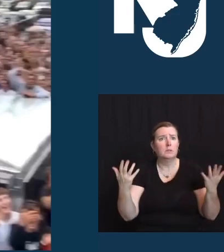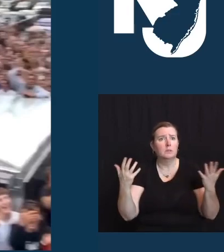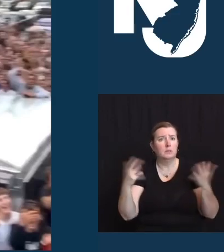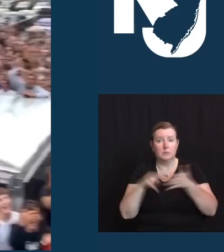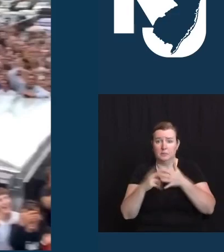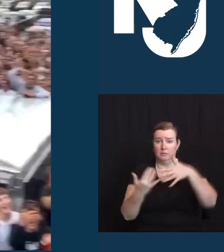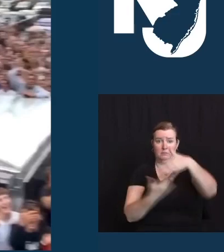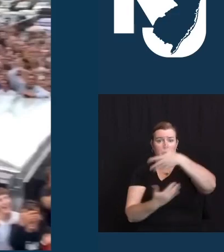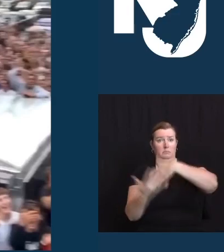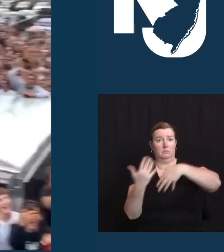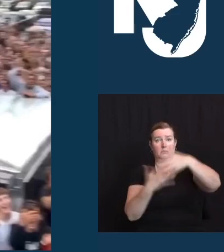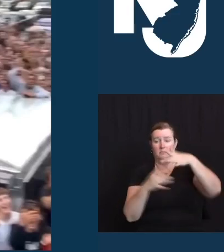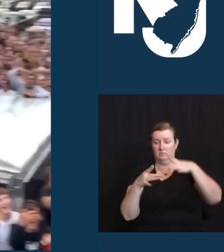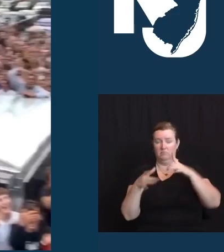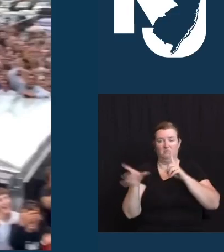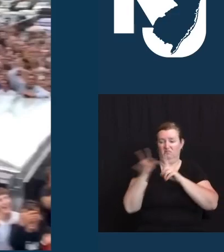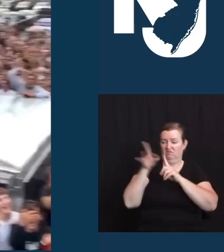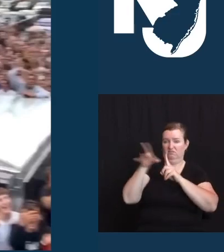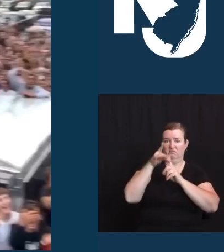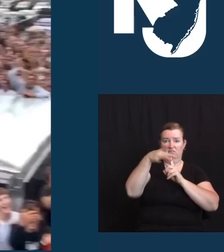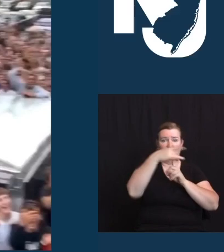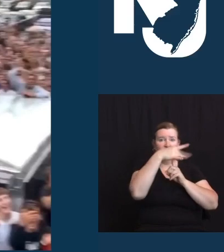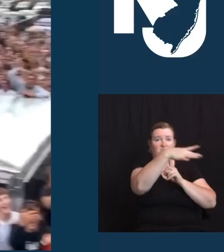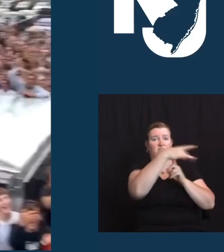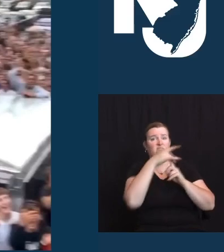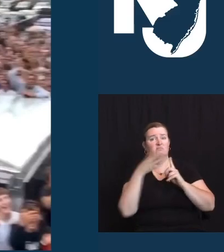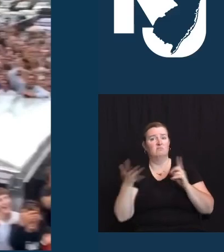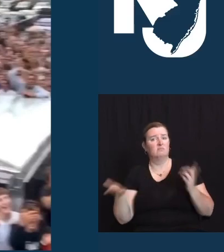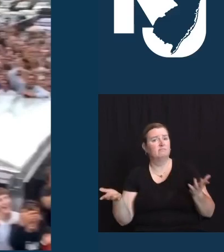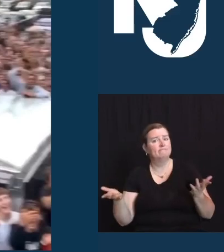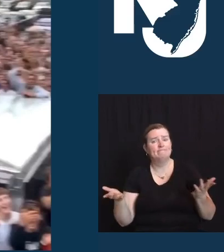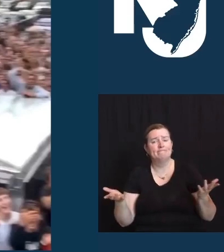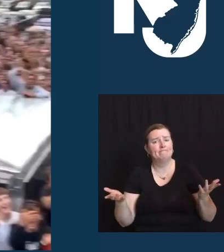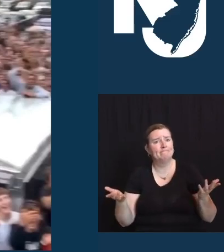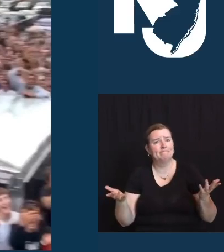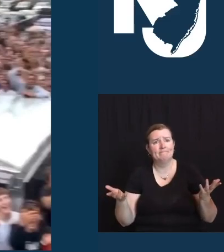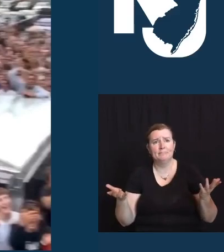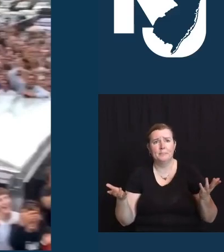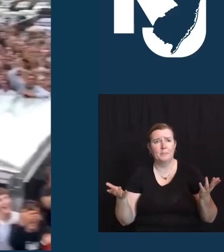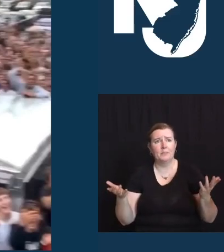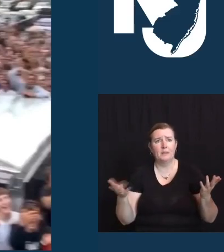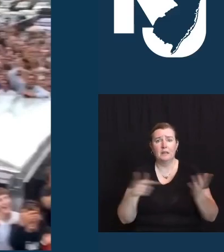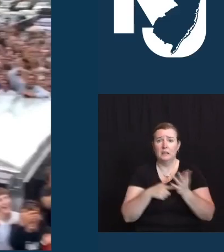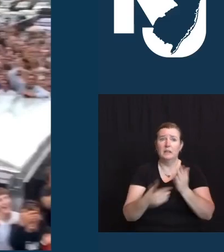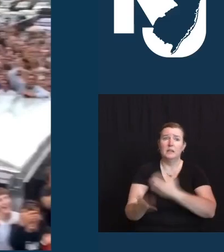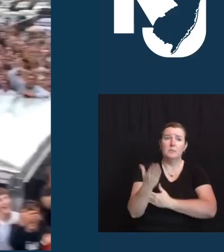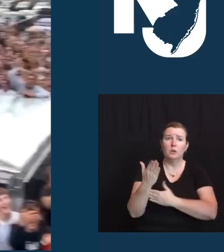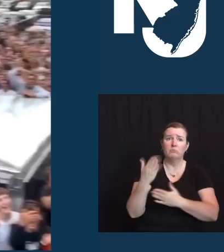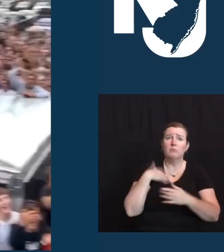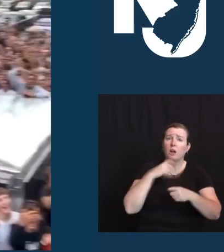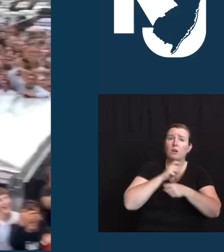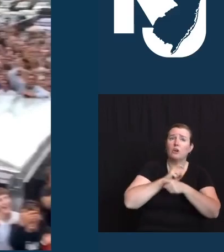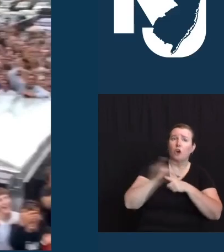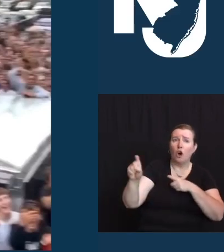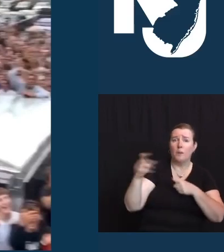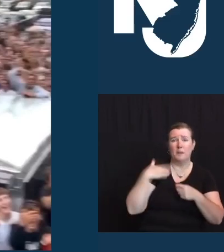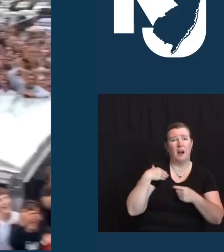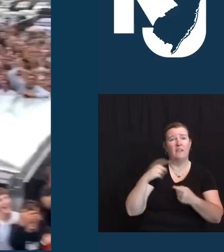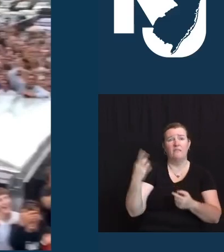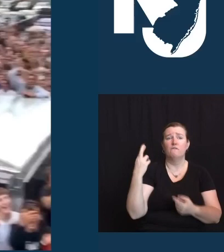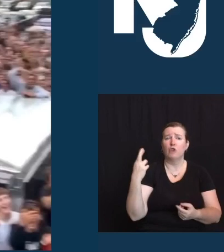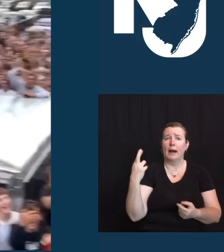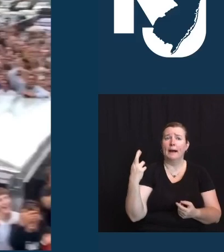you've got something like that. I had a good exchange this morning with my good friend, Mayor Tony Vaz, in Seaside Heights, and I